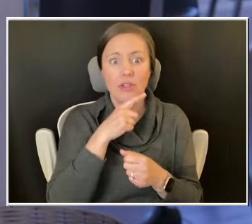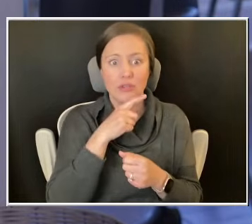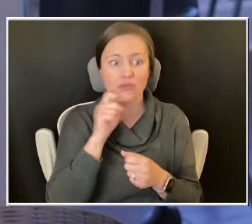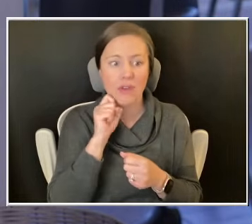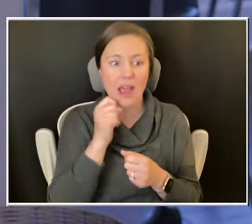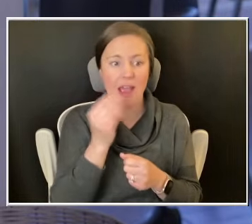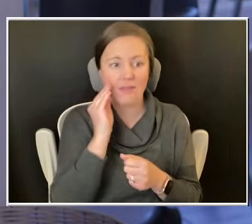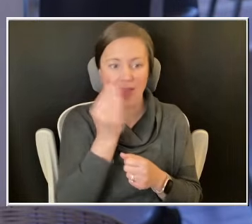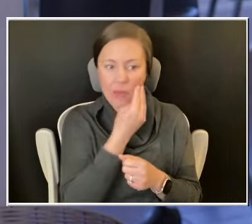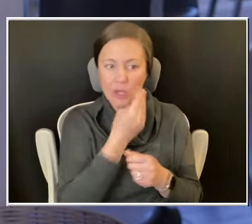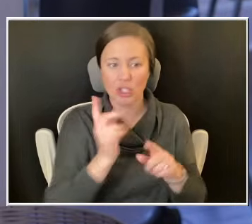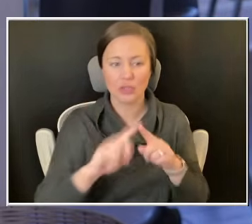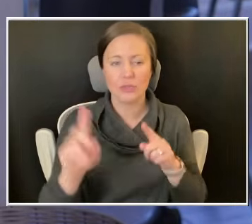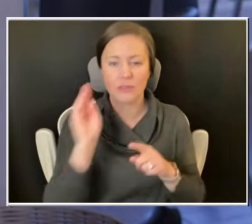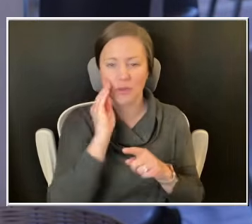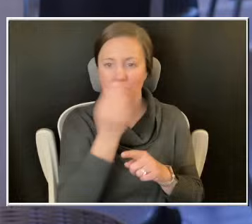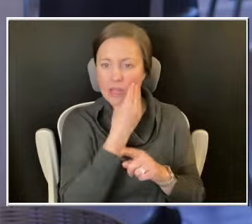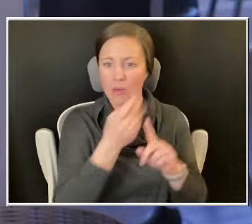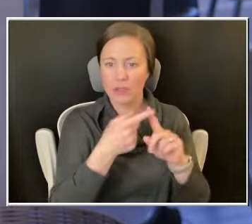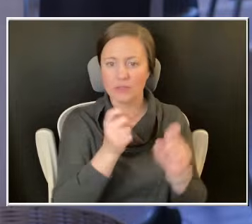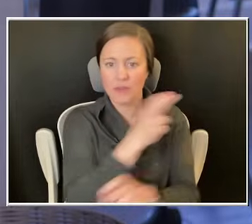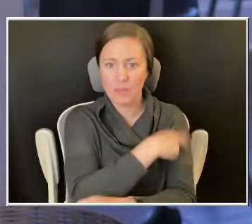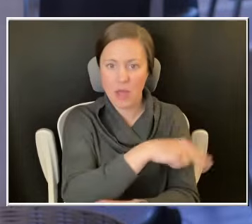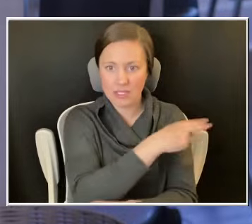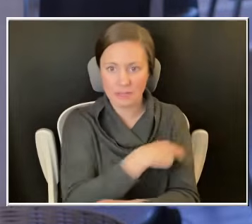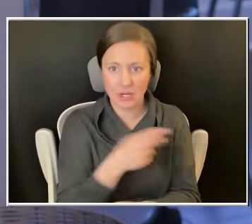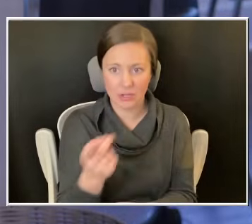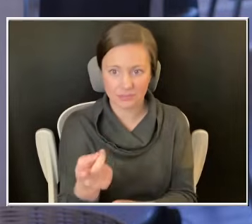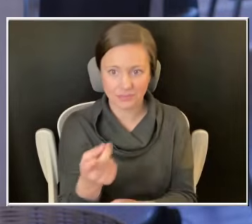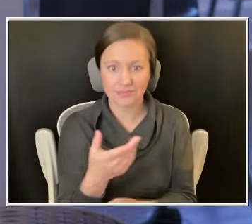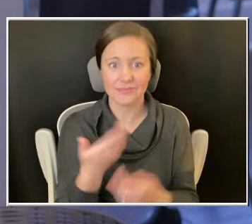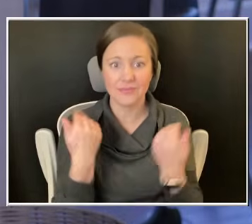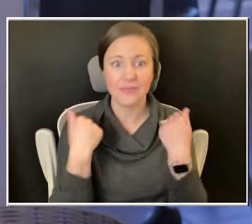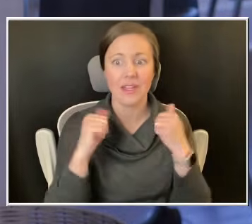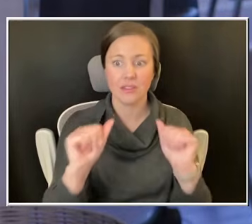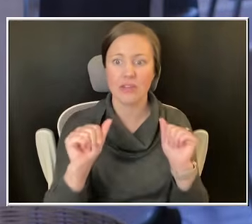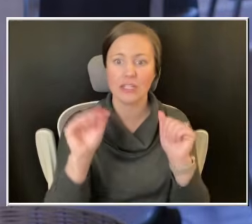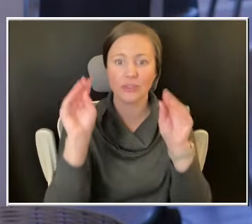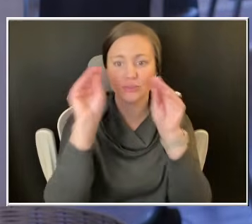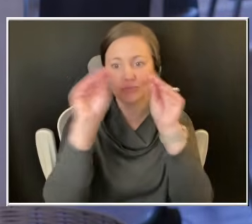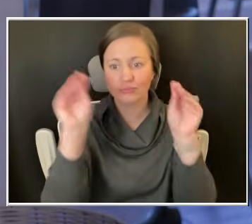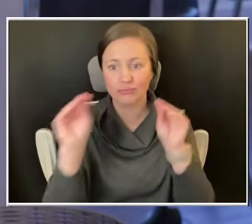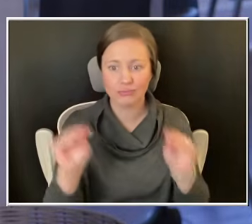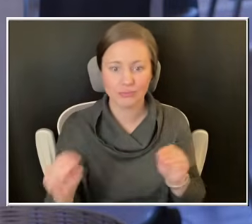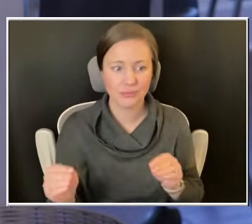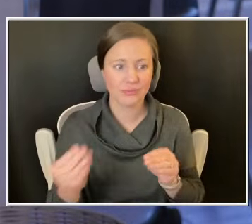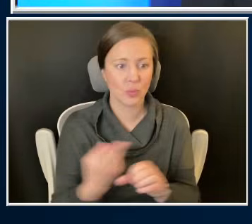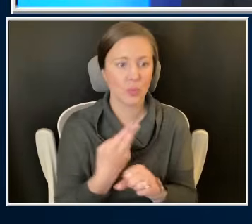hospital, and since then I've tried to incorporate around it.